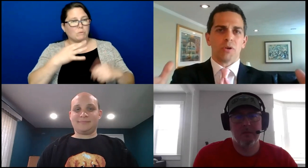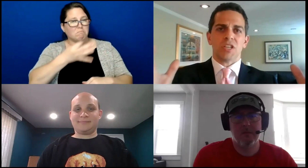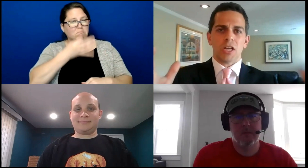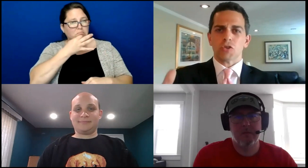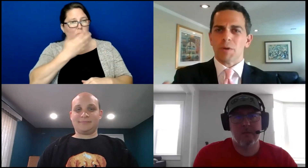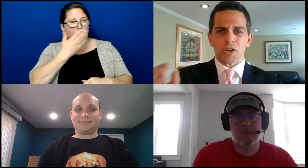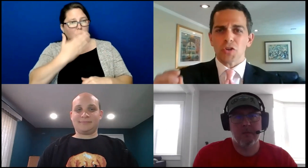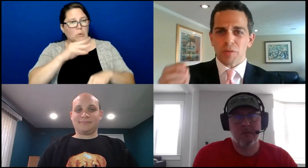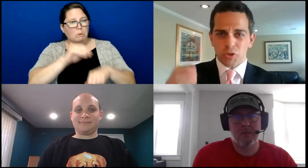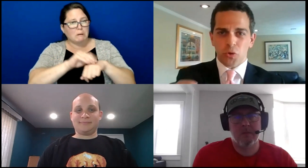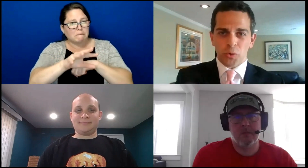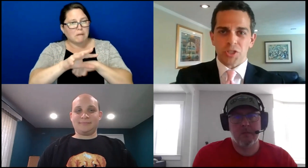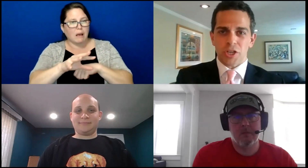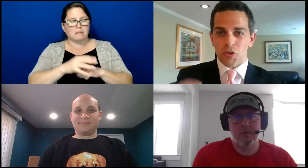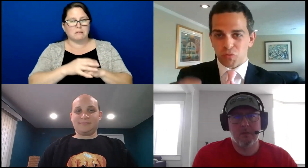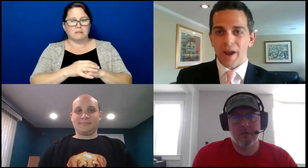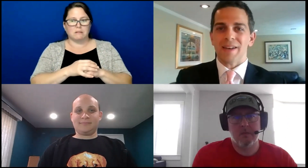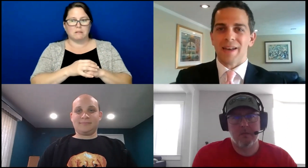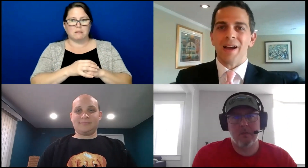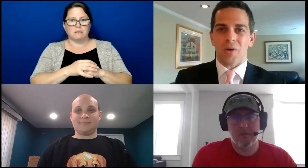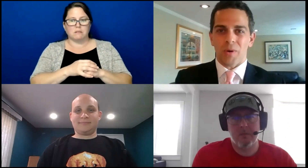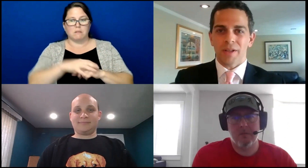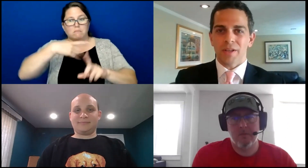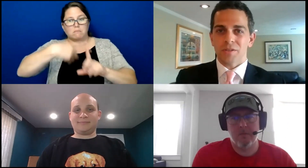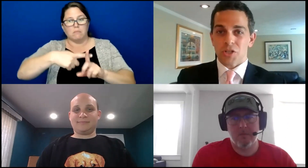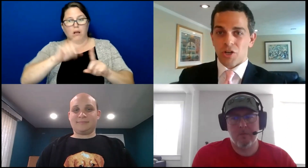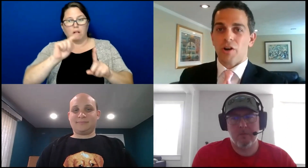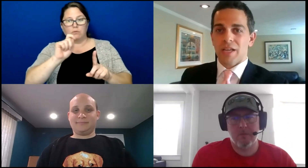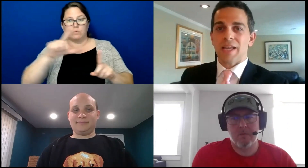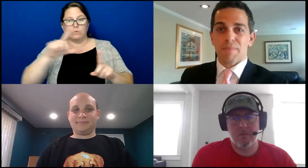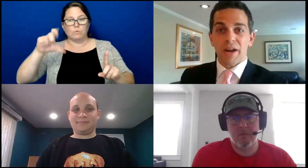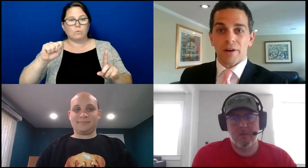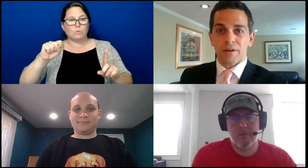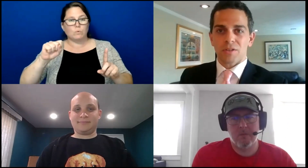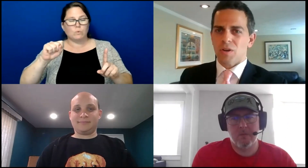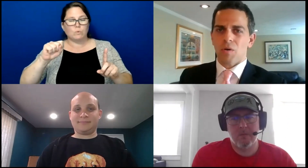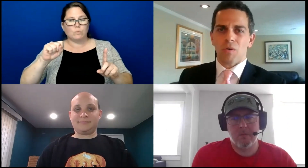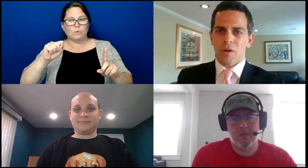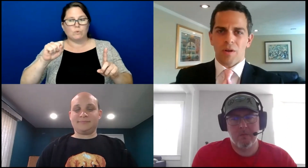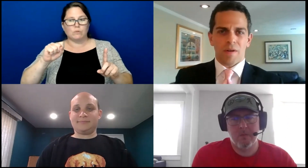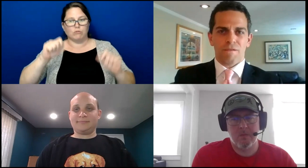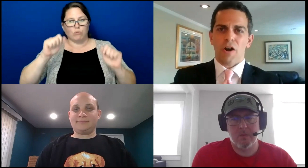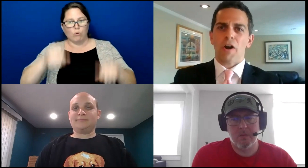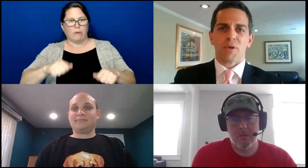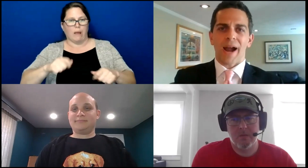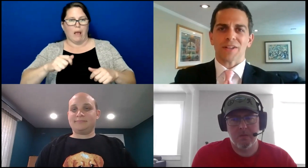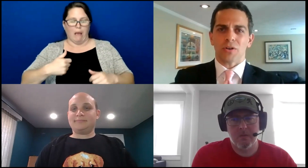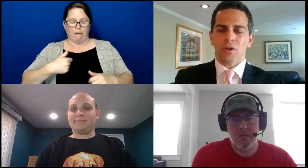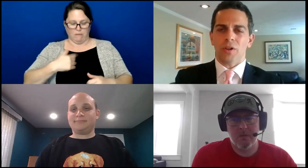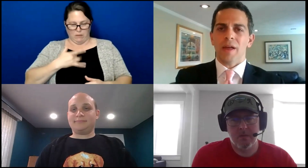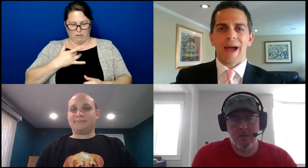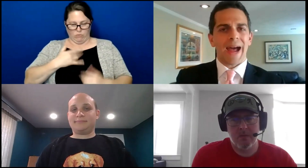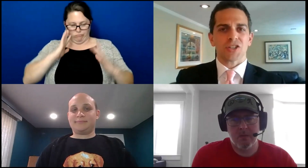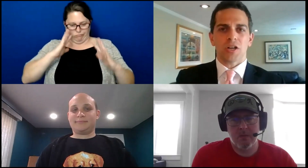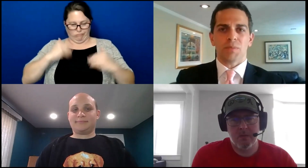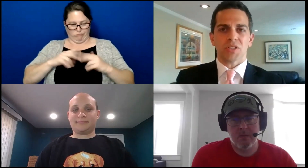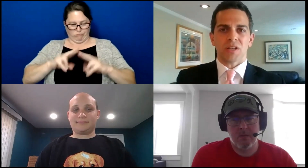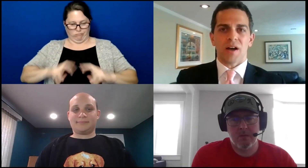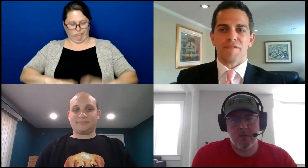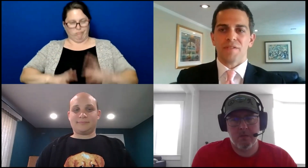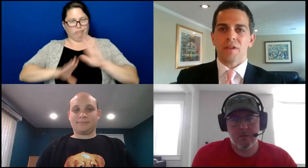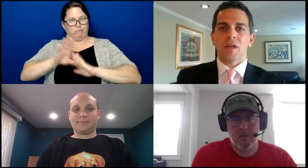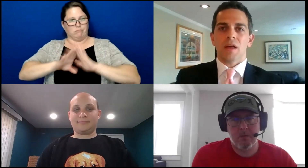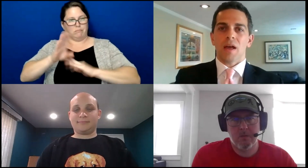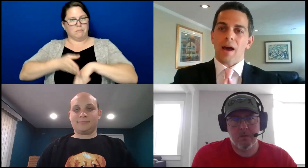how to approach the industry, but also some tools to use right now to start getting better. So very practical,